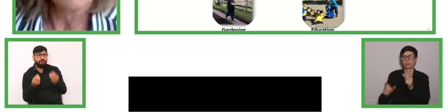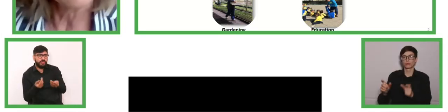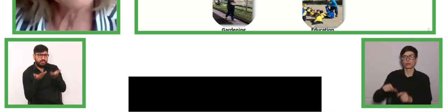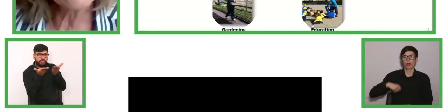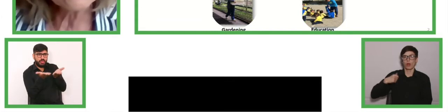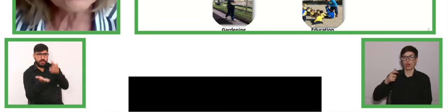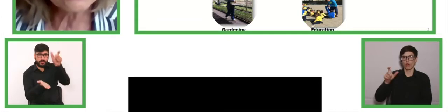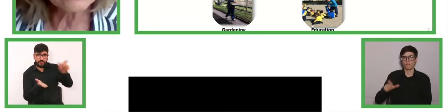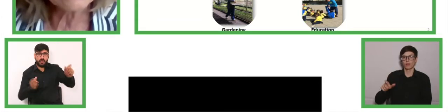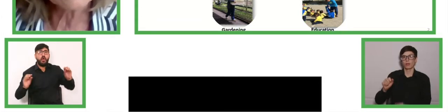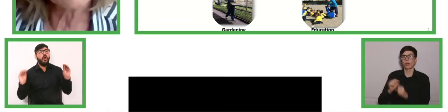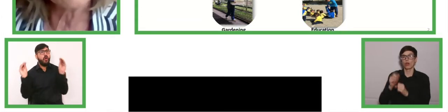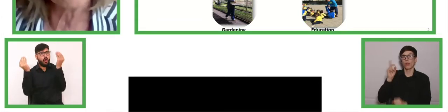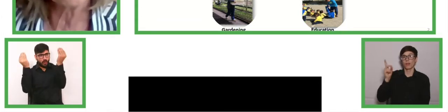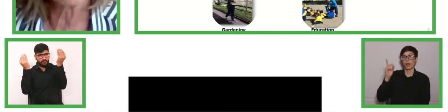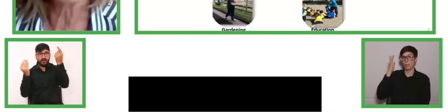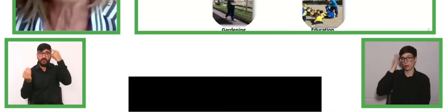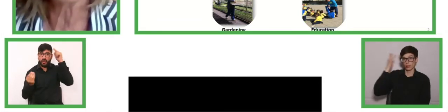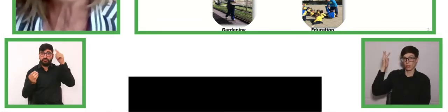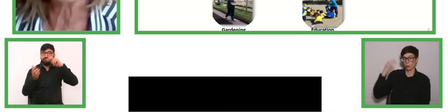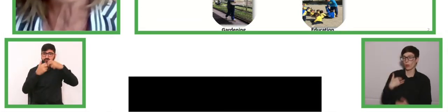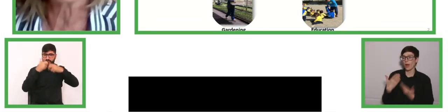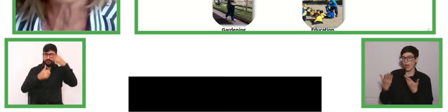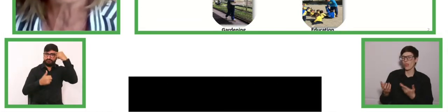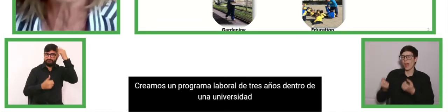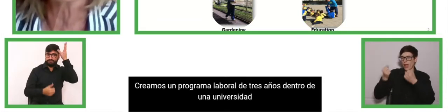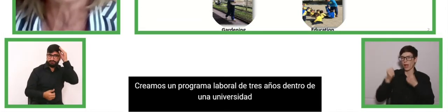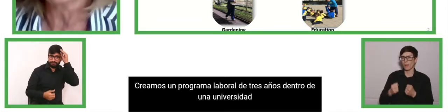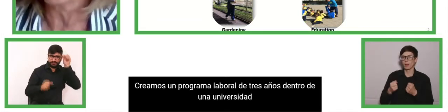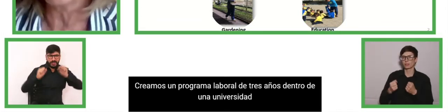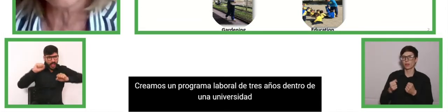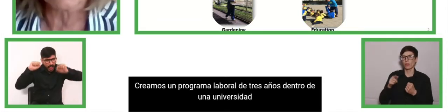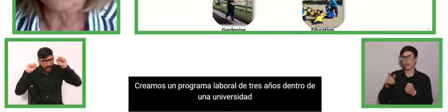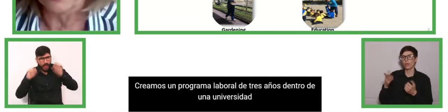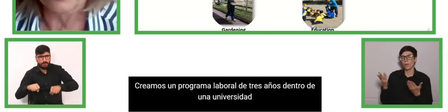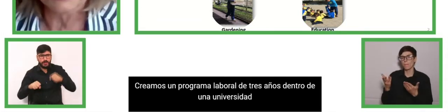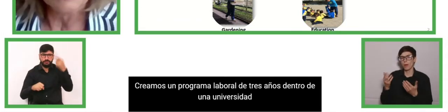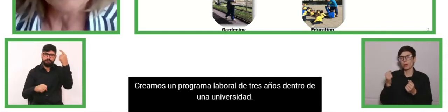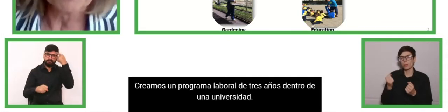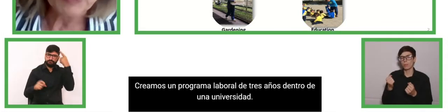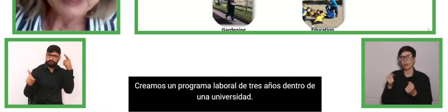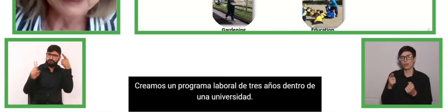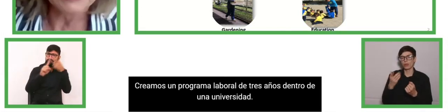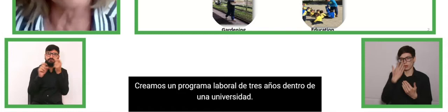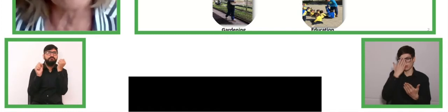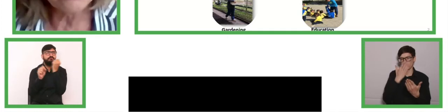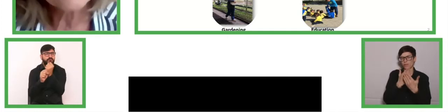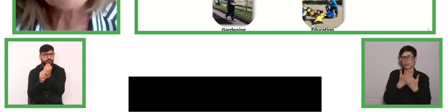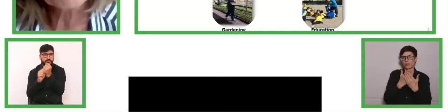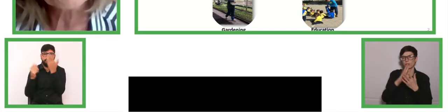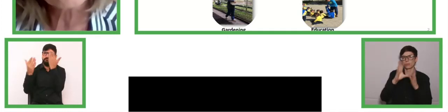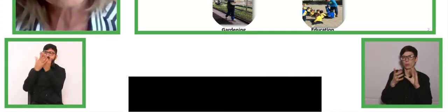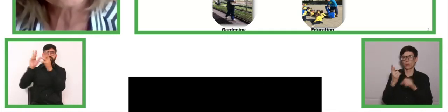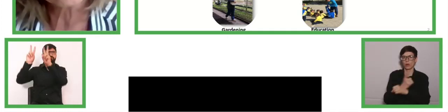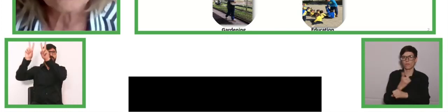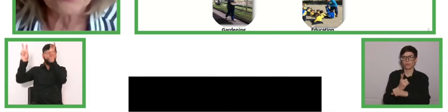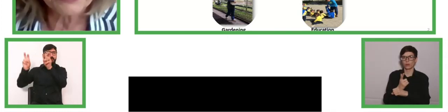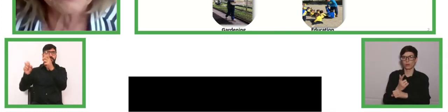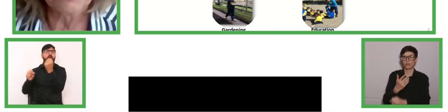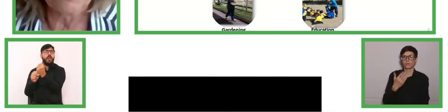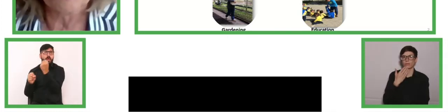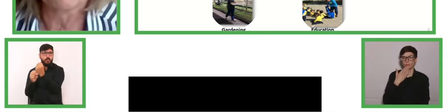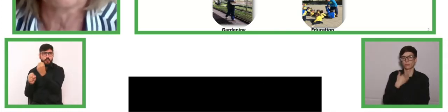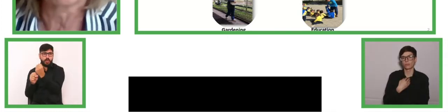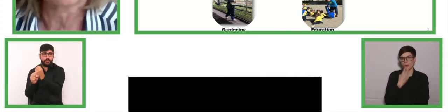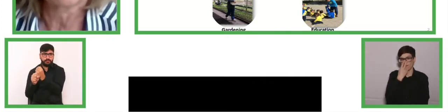works. They share in the whole campus with students of all careers, but in the learning process